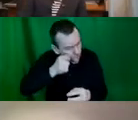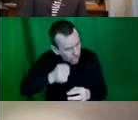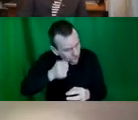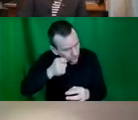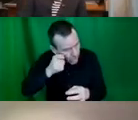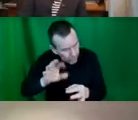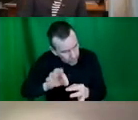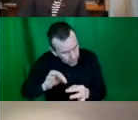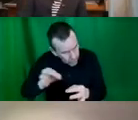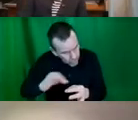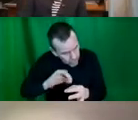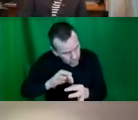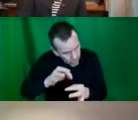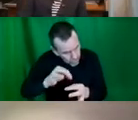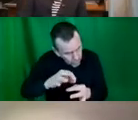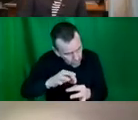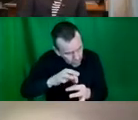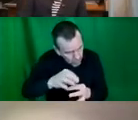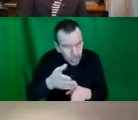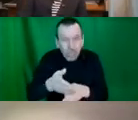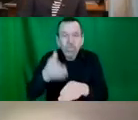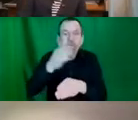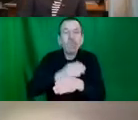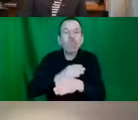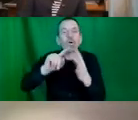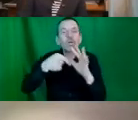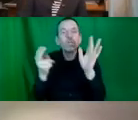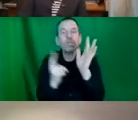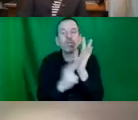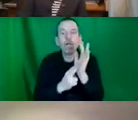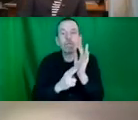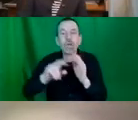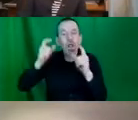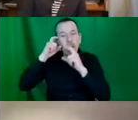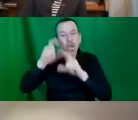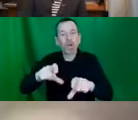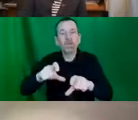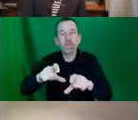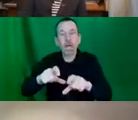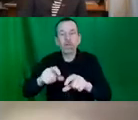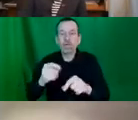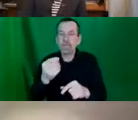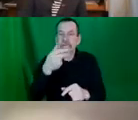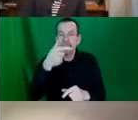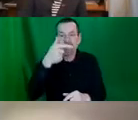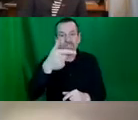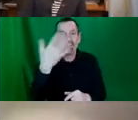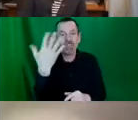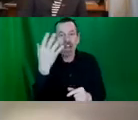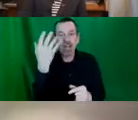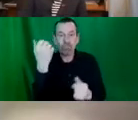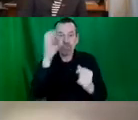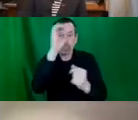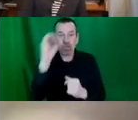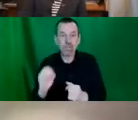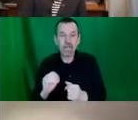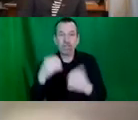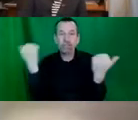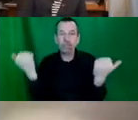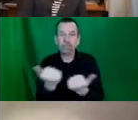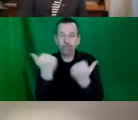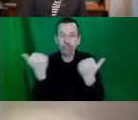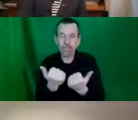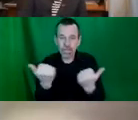lockdown, I was roughly 75% of the way through this process. The main skills I learned from this project was a familiarity with